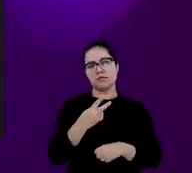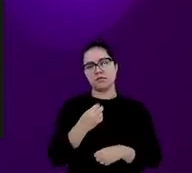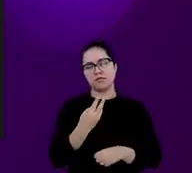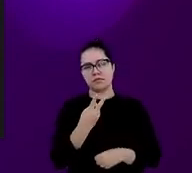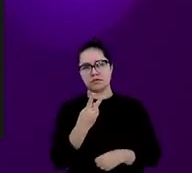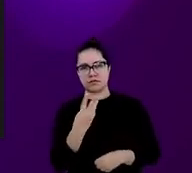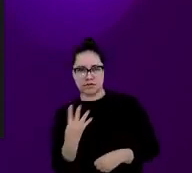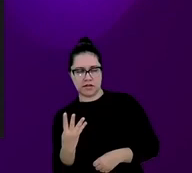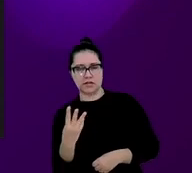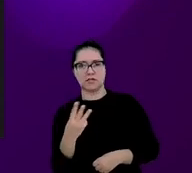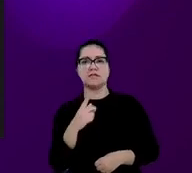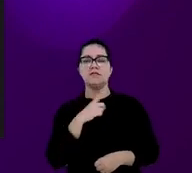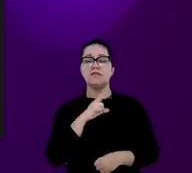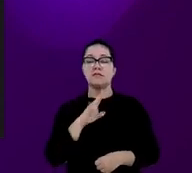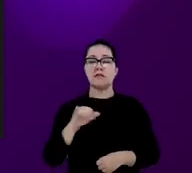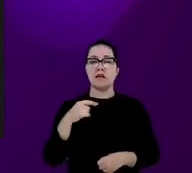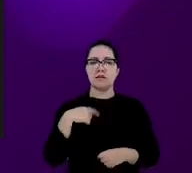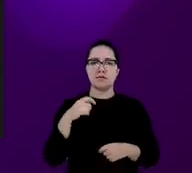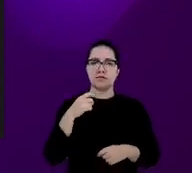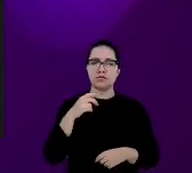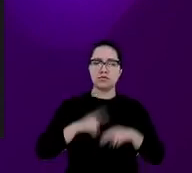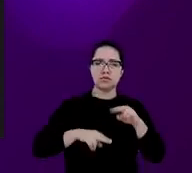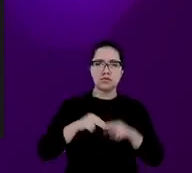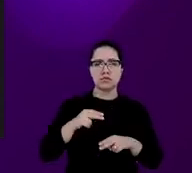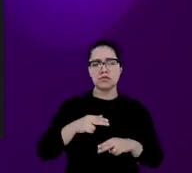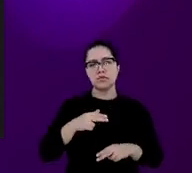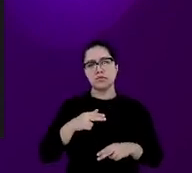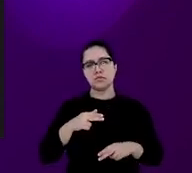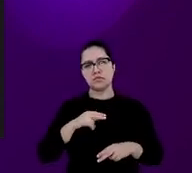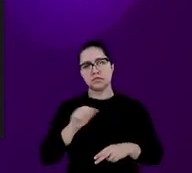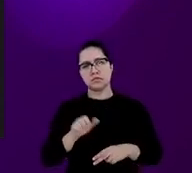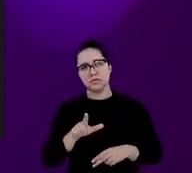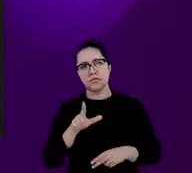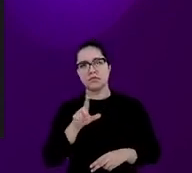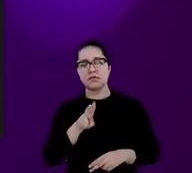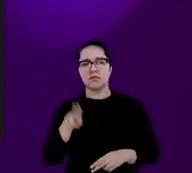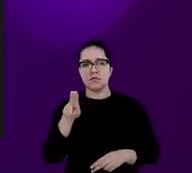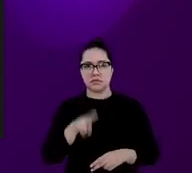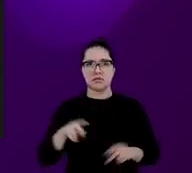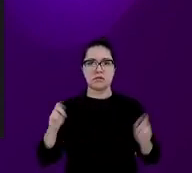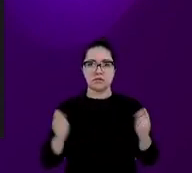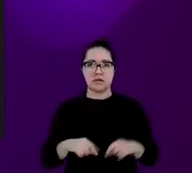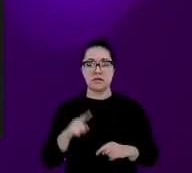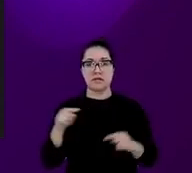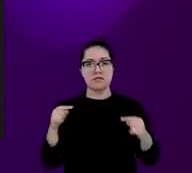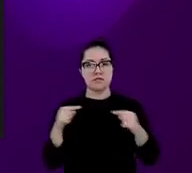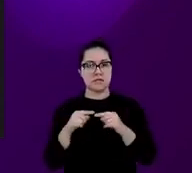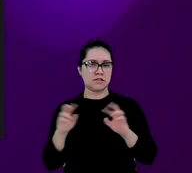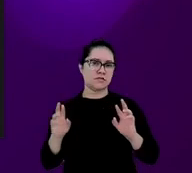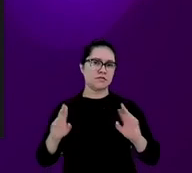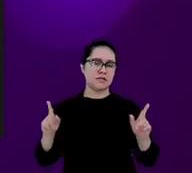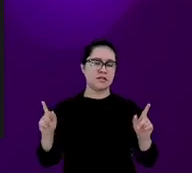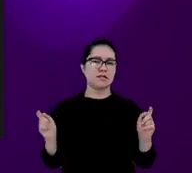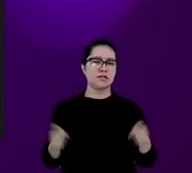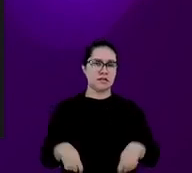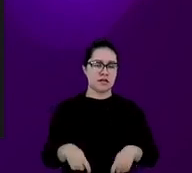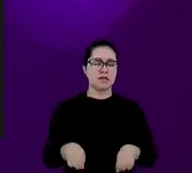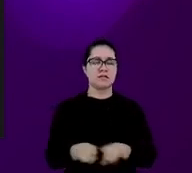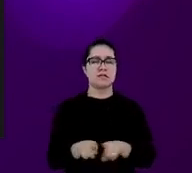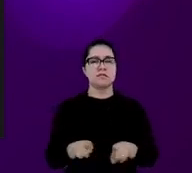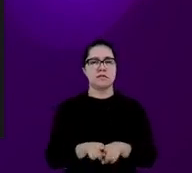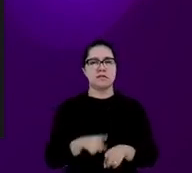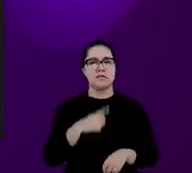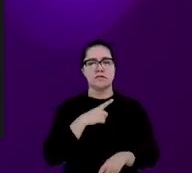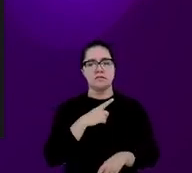using red light, but for a totally different application, for regeneration of wounds and things like that.